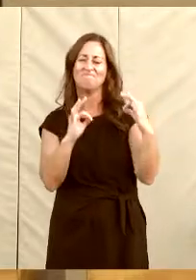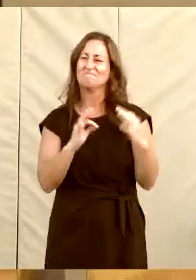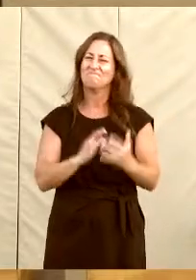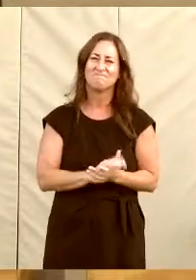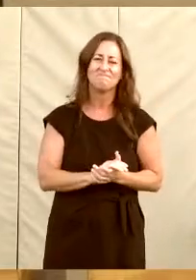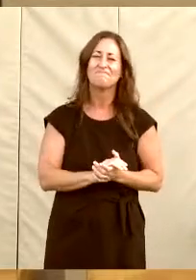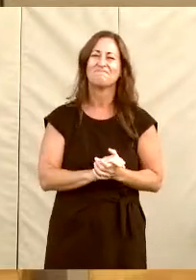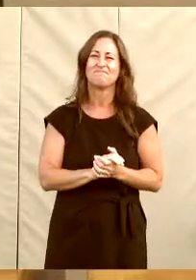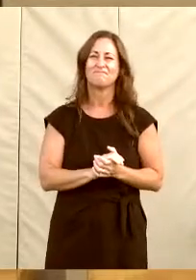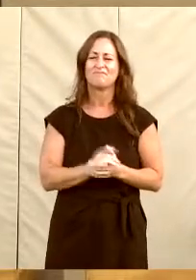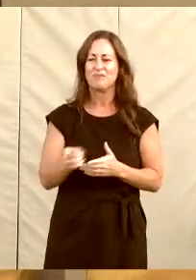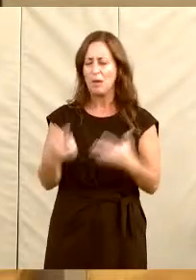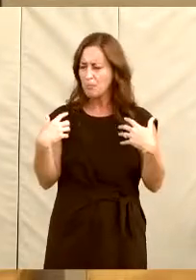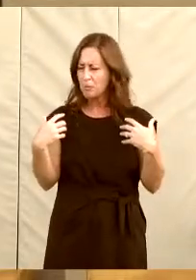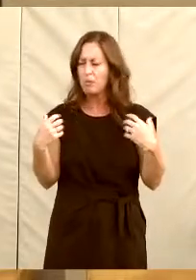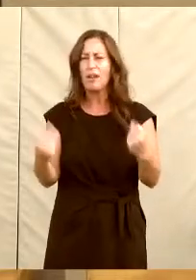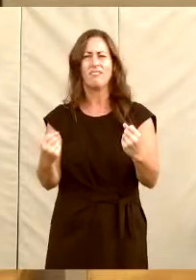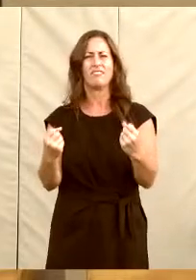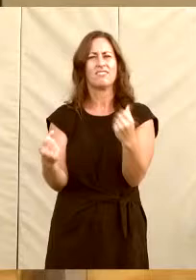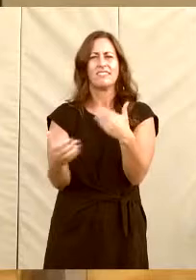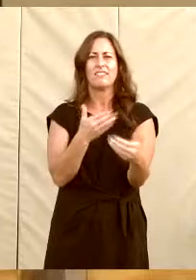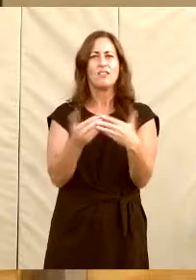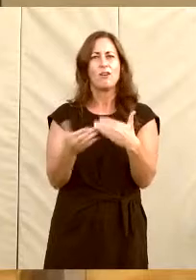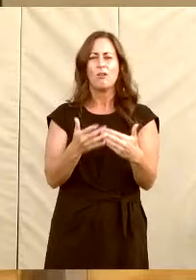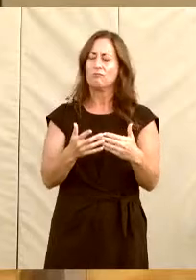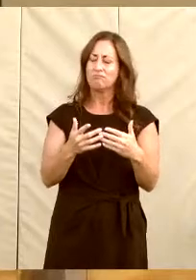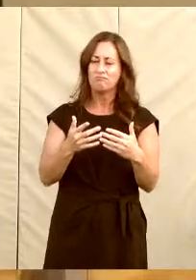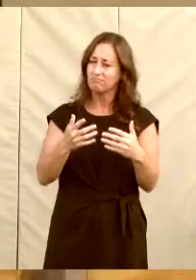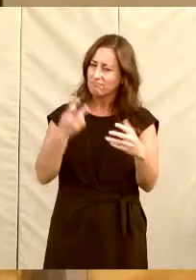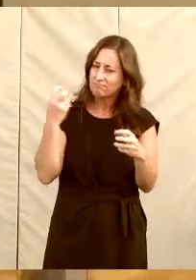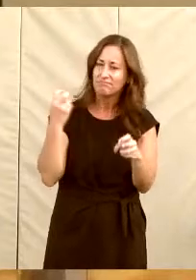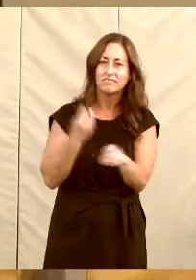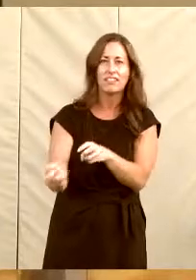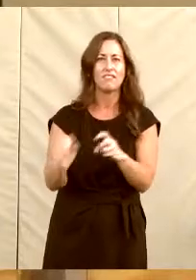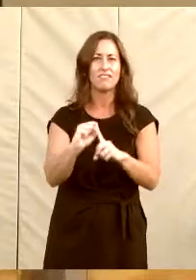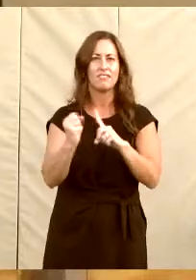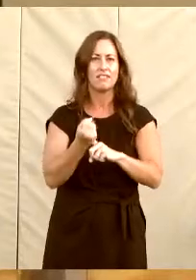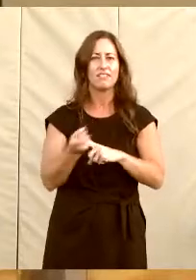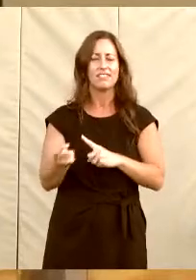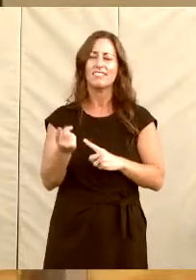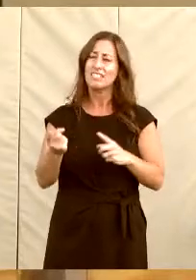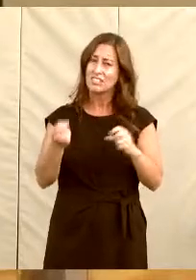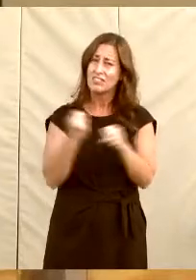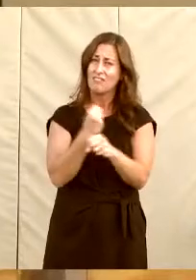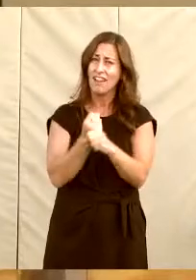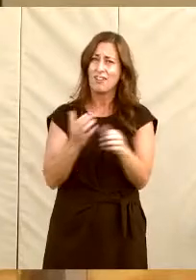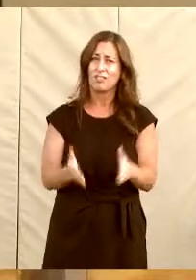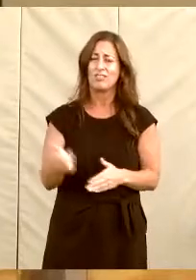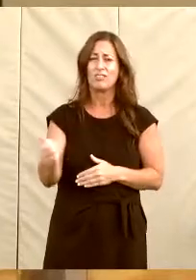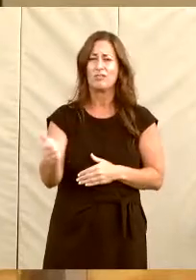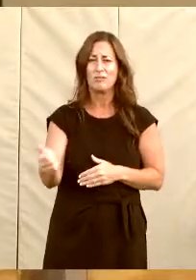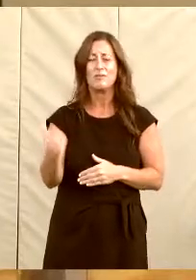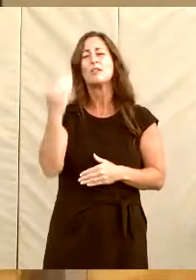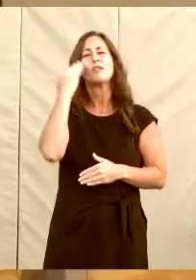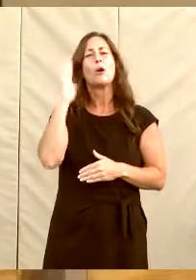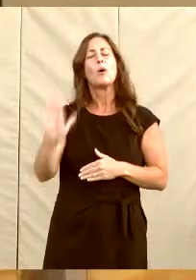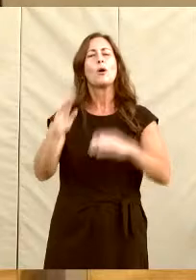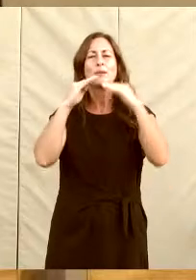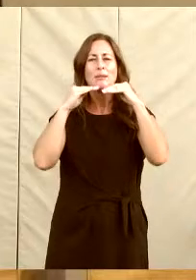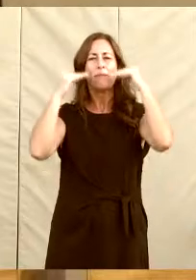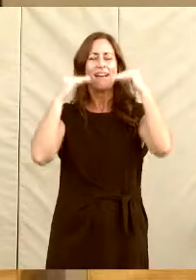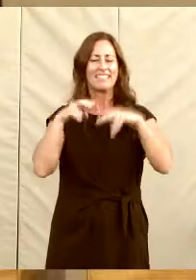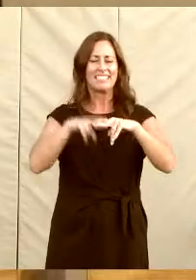bravery despite the tough battle. She was a fighter. We know her smile and her great bravery is sitting with us